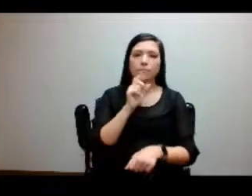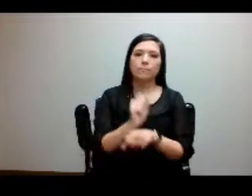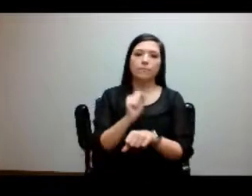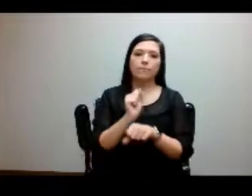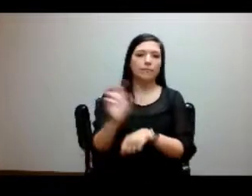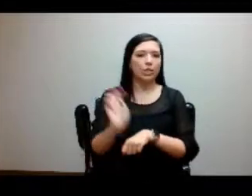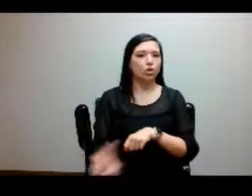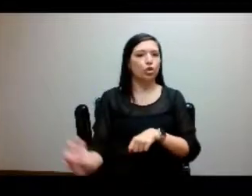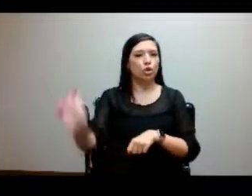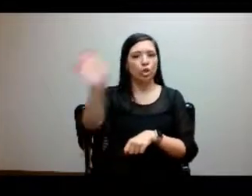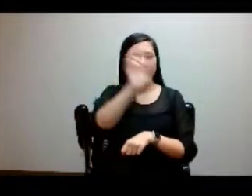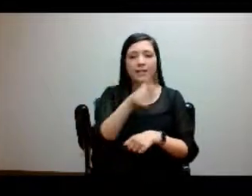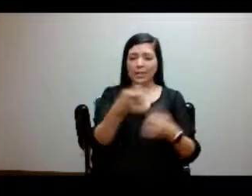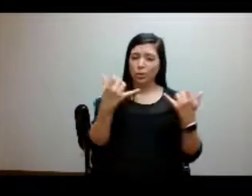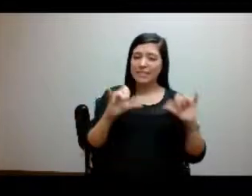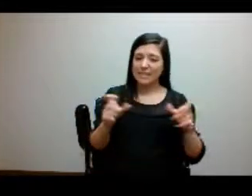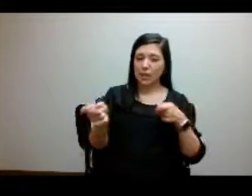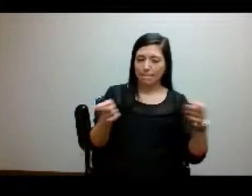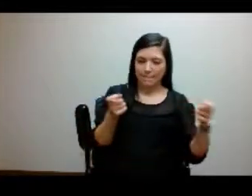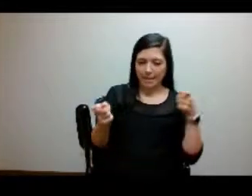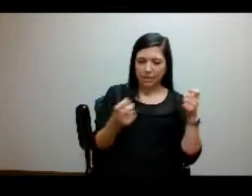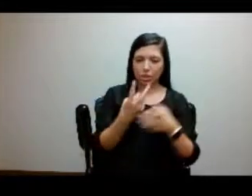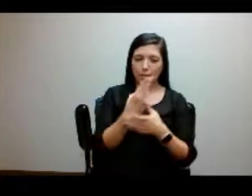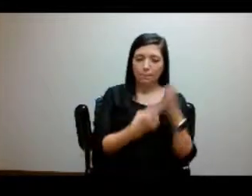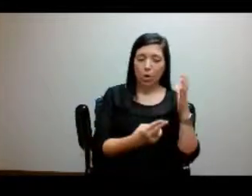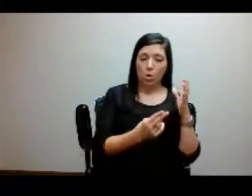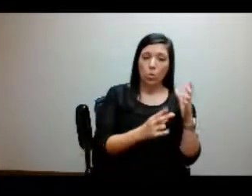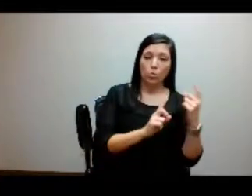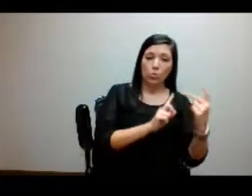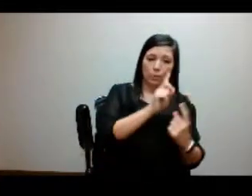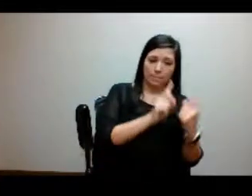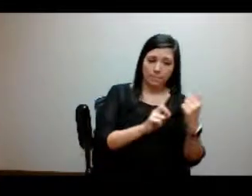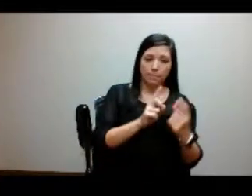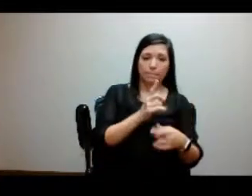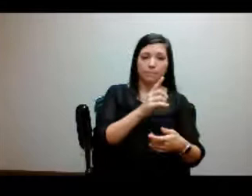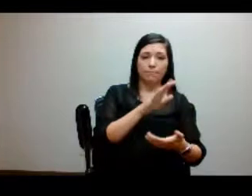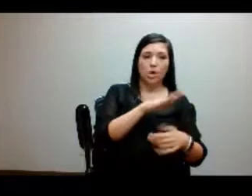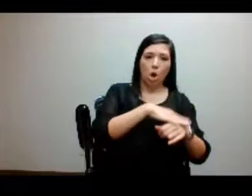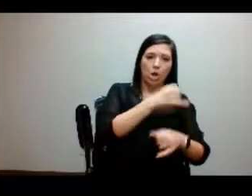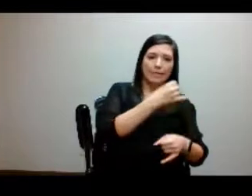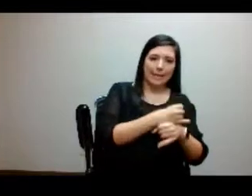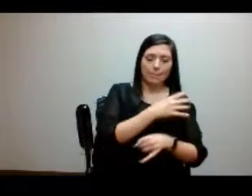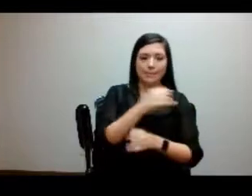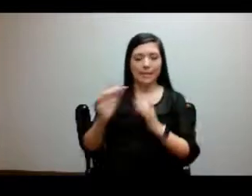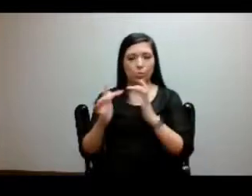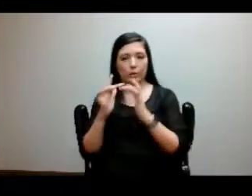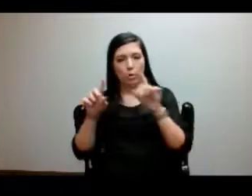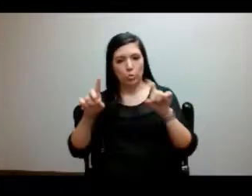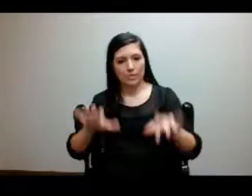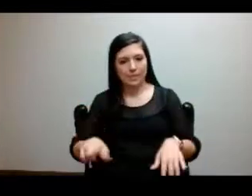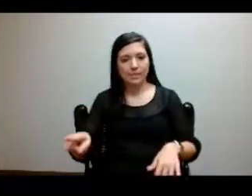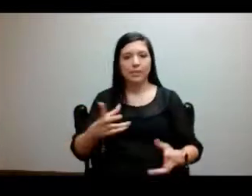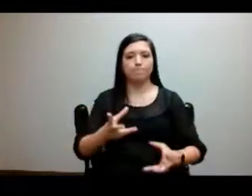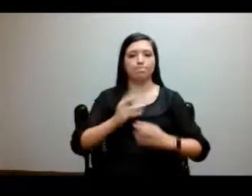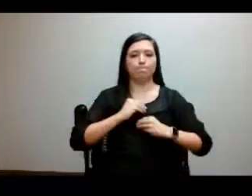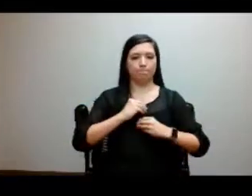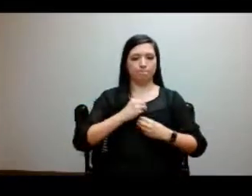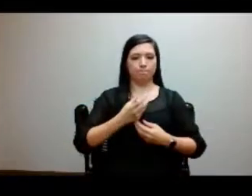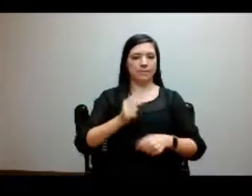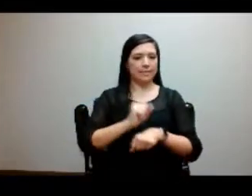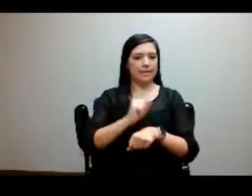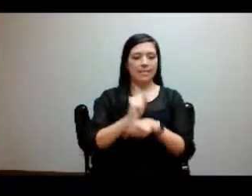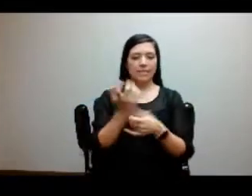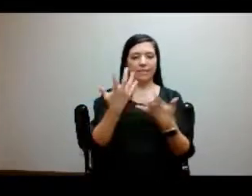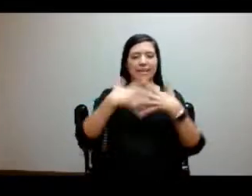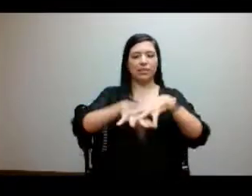while they're still working on managing both remote and on-campus testing, they also took on the unexpected task of integrating new assessments